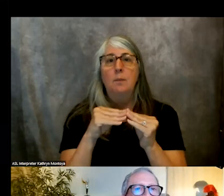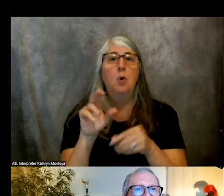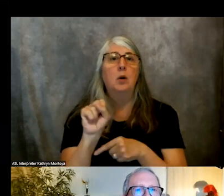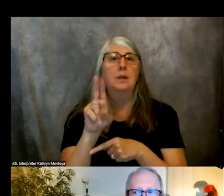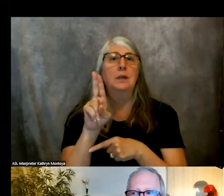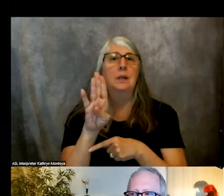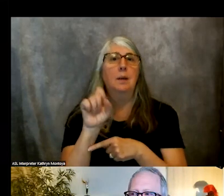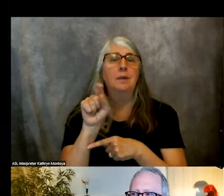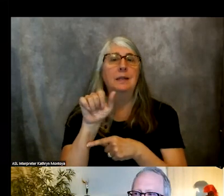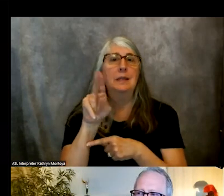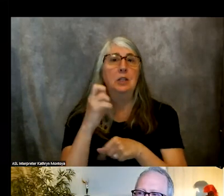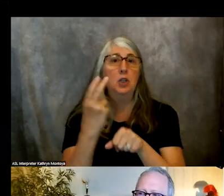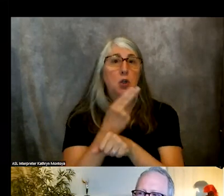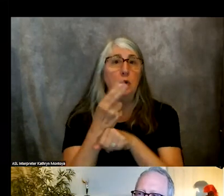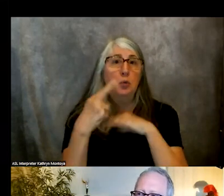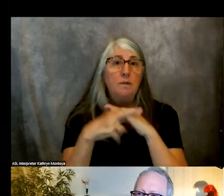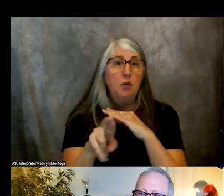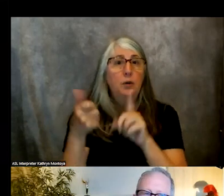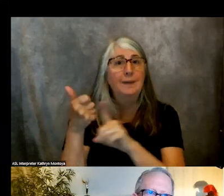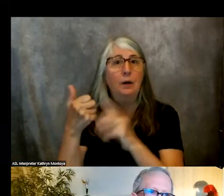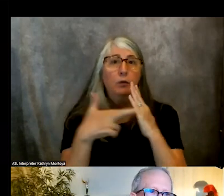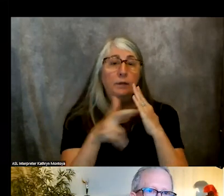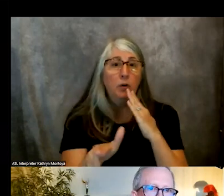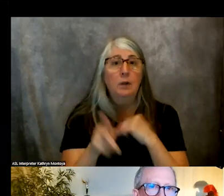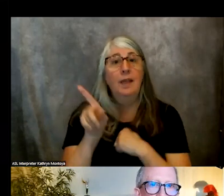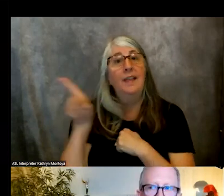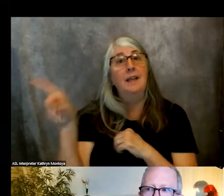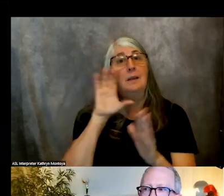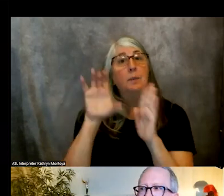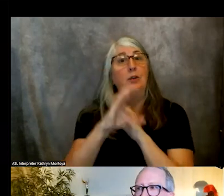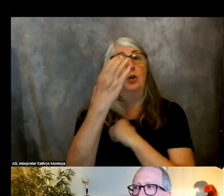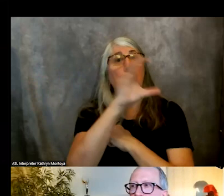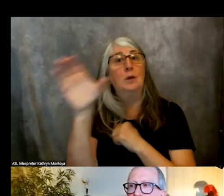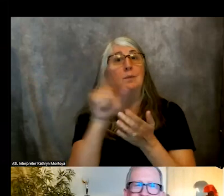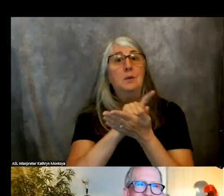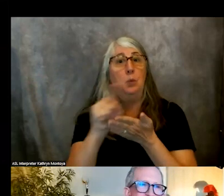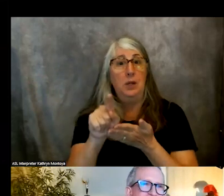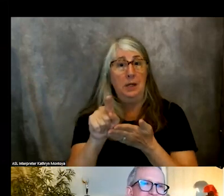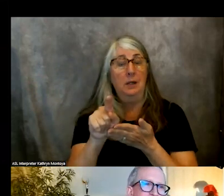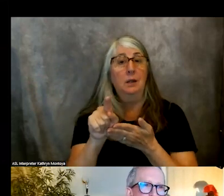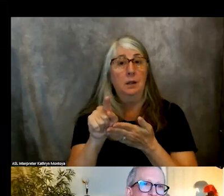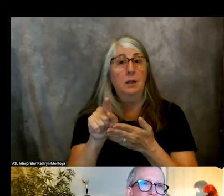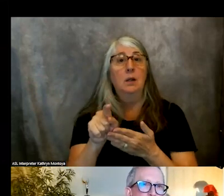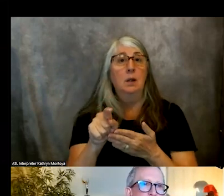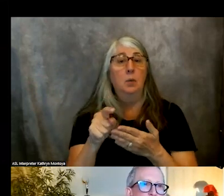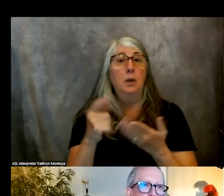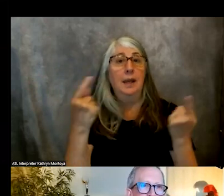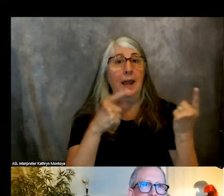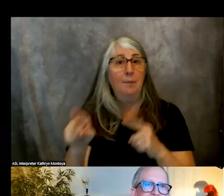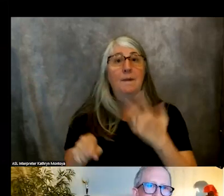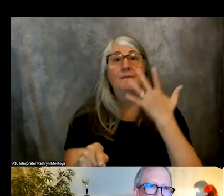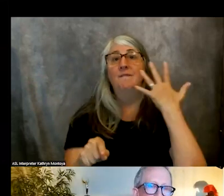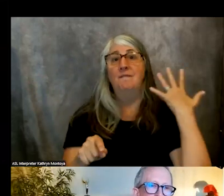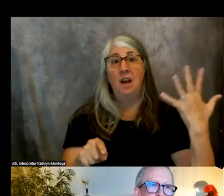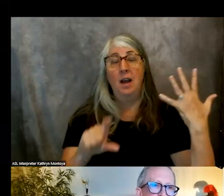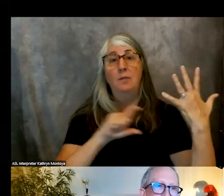more self-referrals. This is a picture of Christmas week when we had 5 law enforcement cars